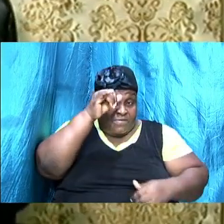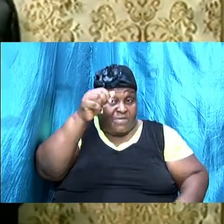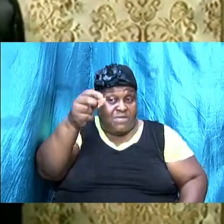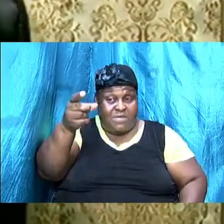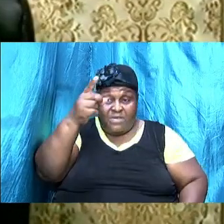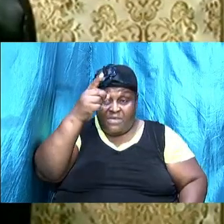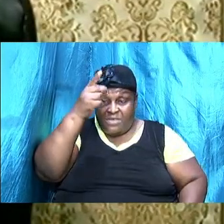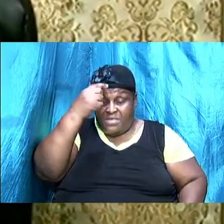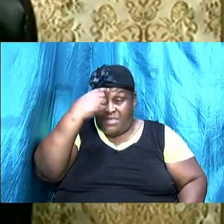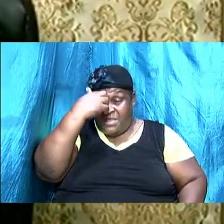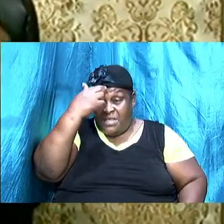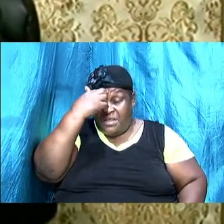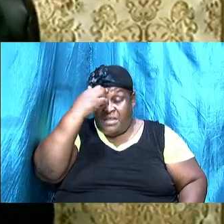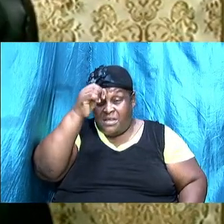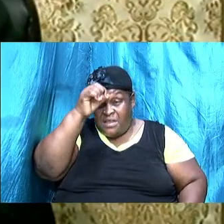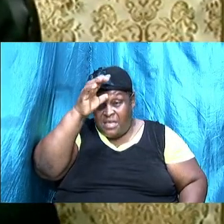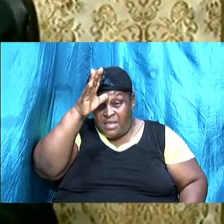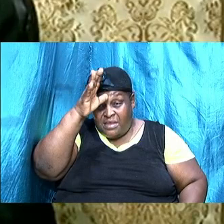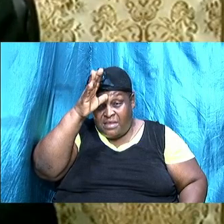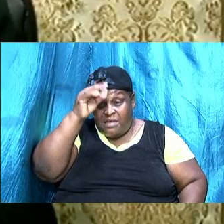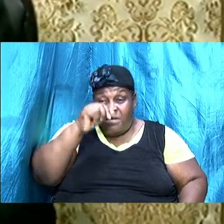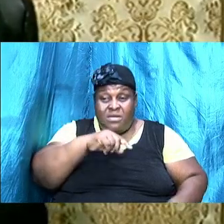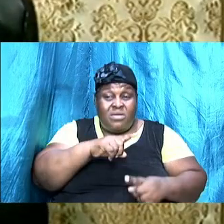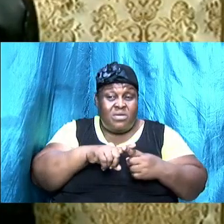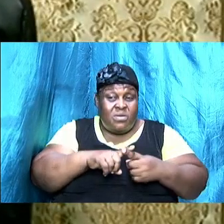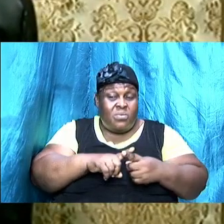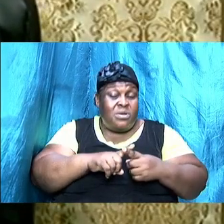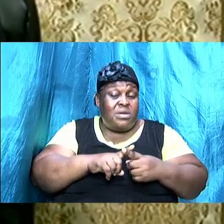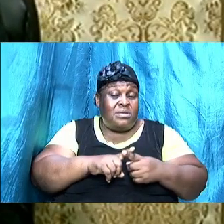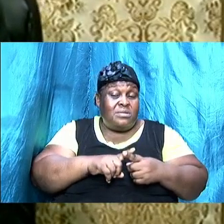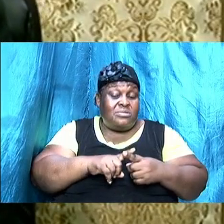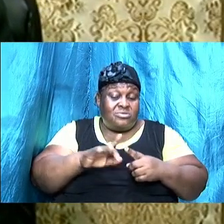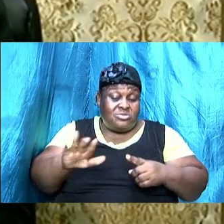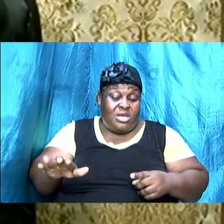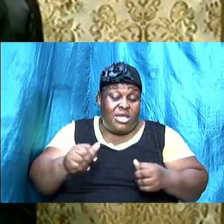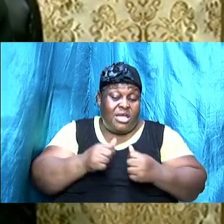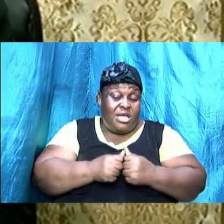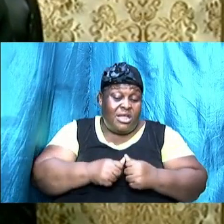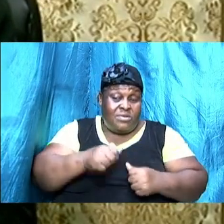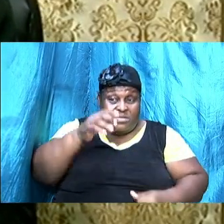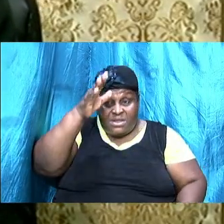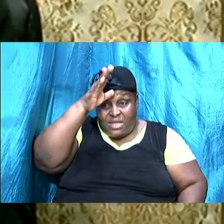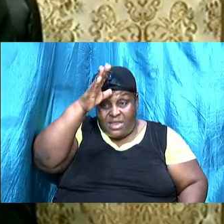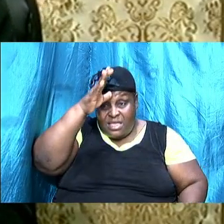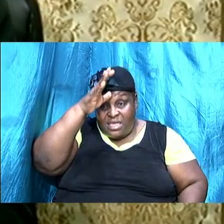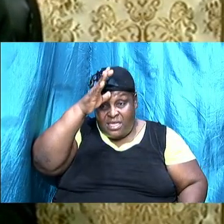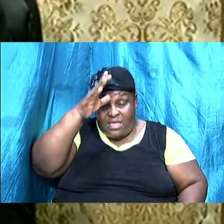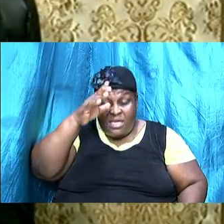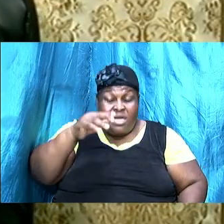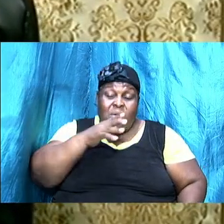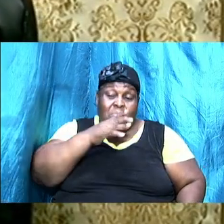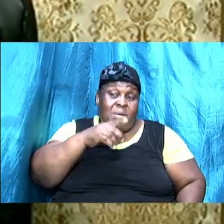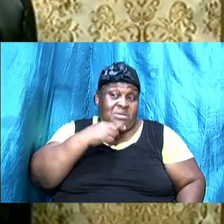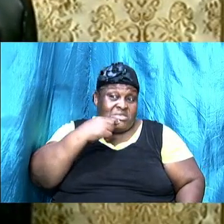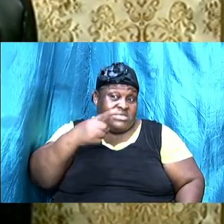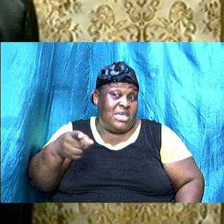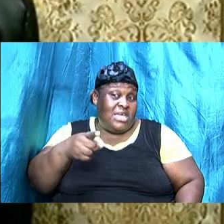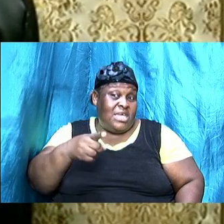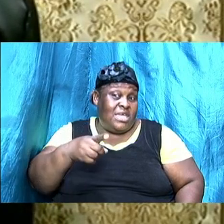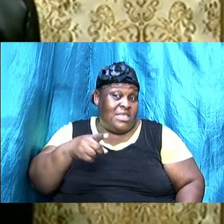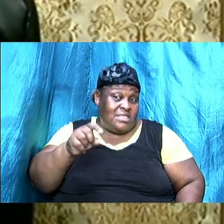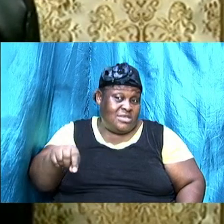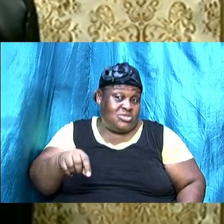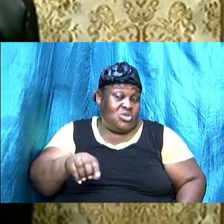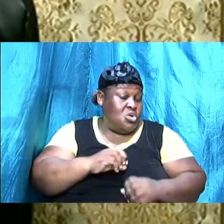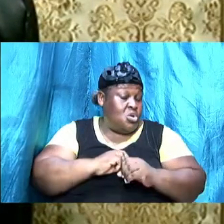then when the child is with the daddy, look here, if your mommy tell you this, listen to me. If your mommy tell you that, listen to me. You